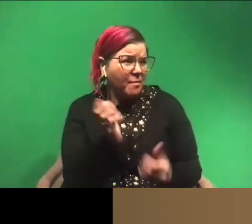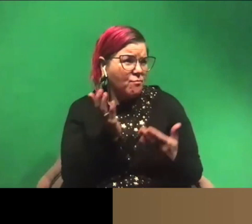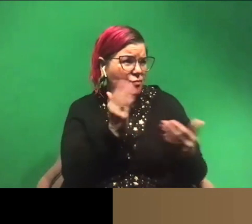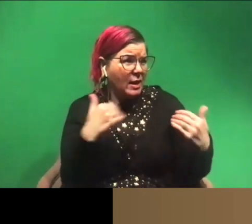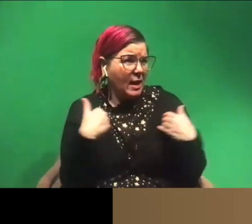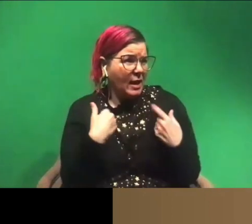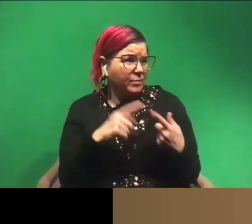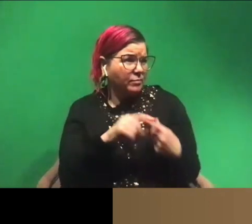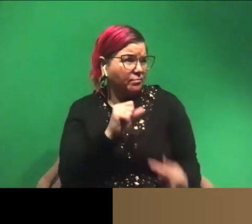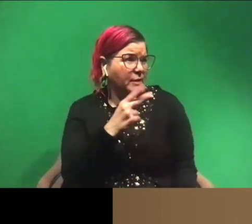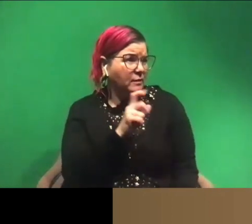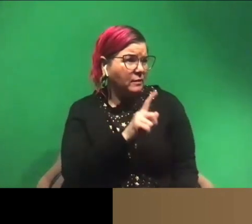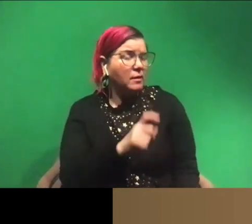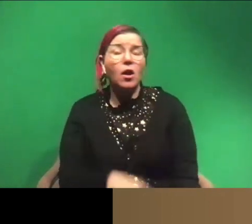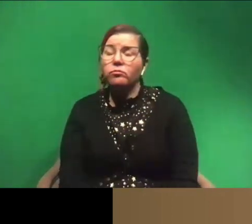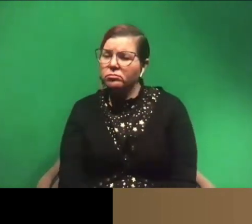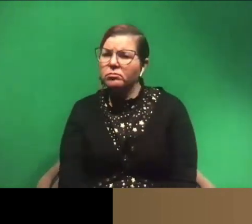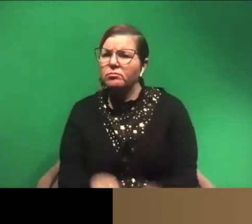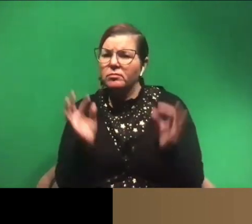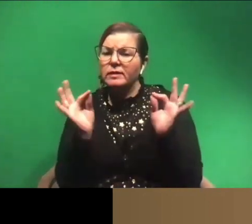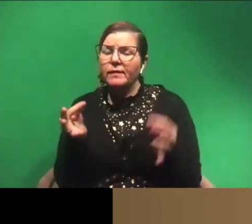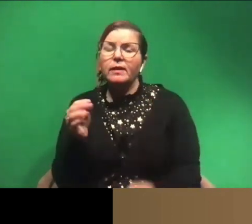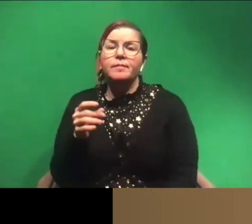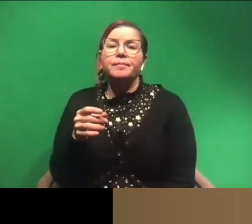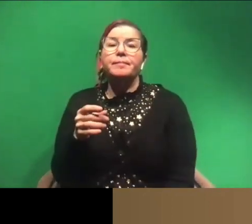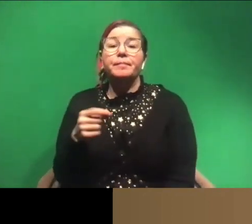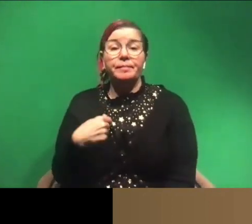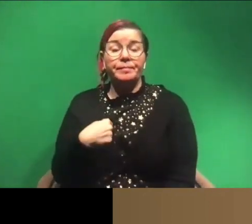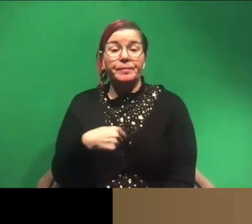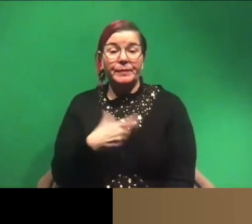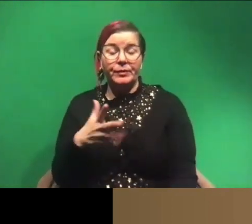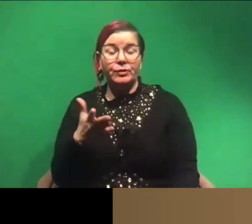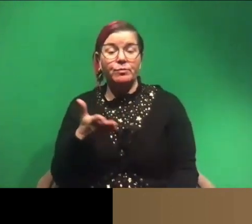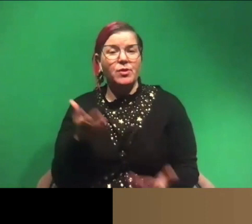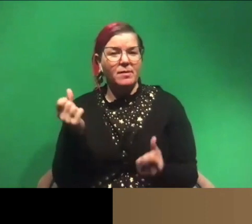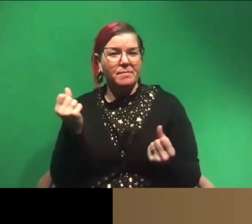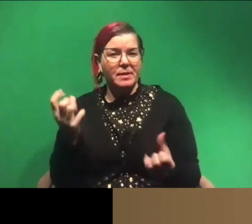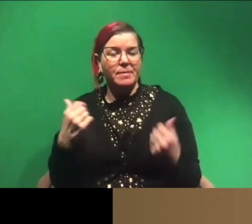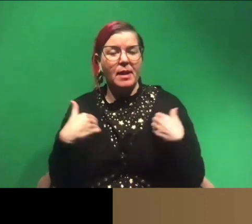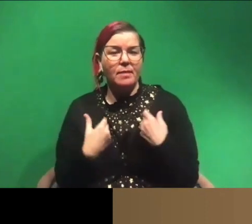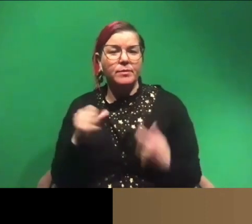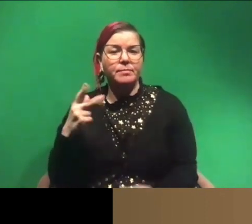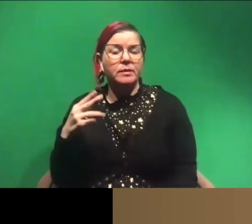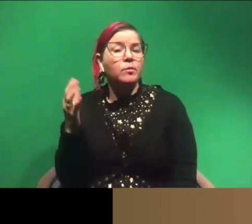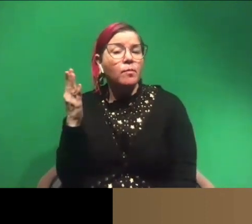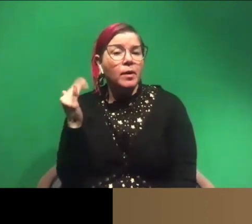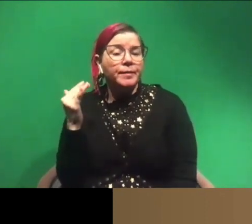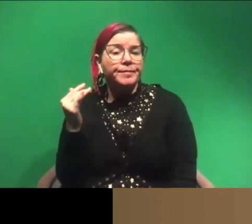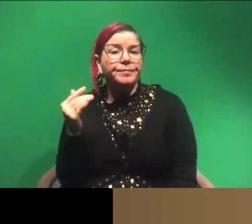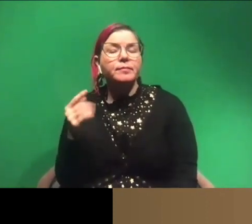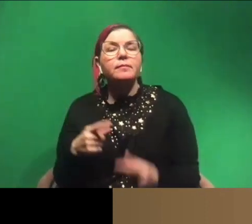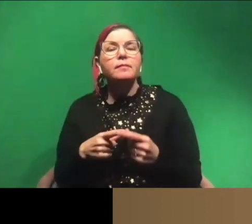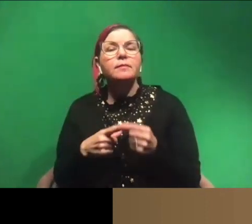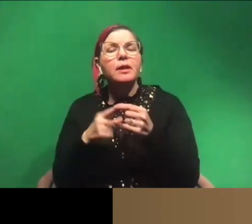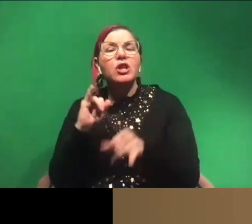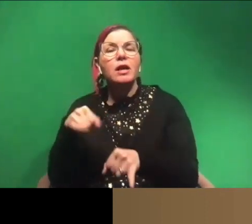space? Oh, yeah, absolutely. Actually, we have brought lots of animals into space and especially up to the International